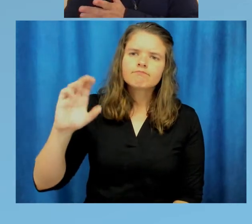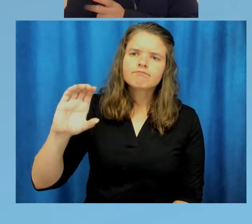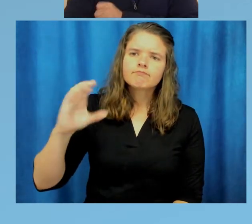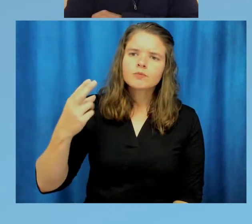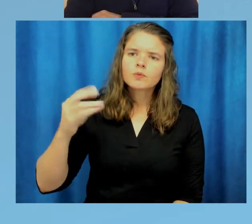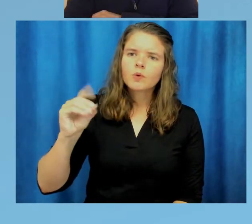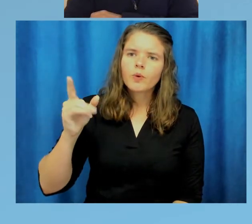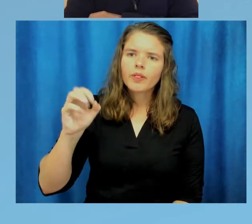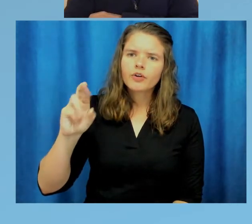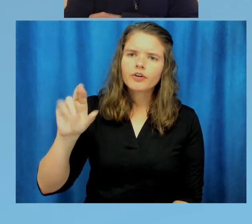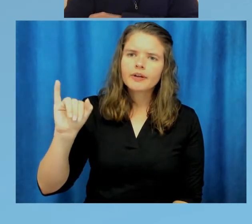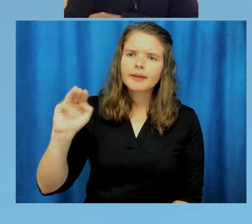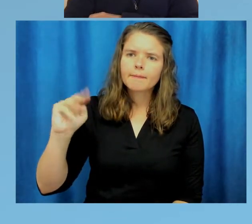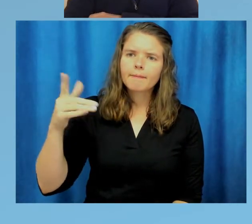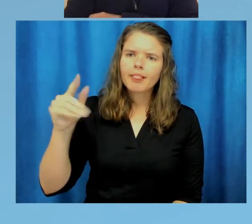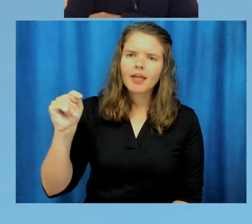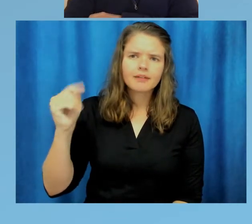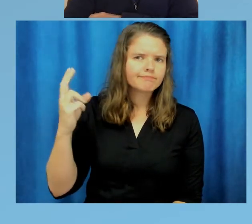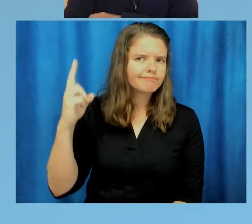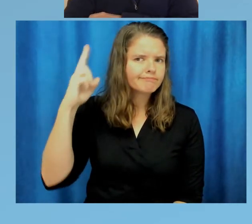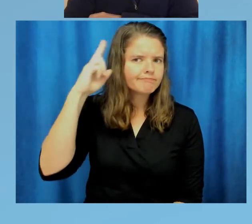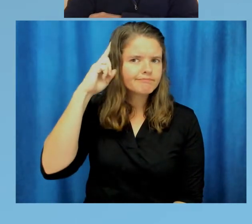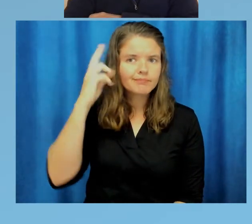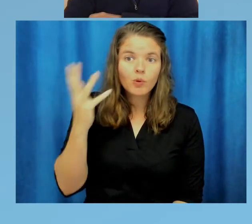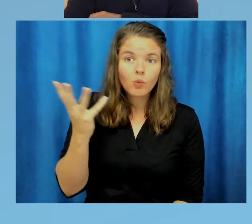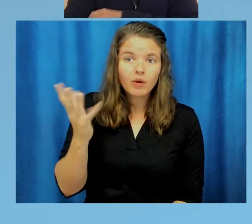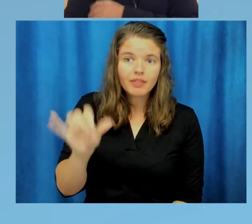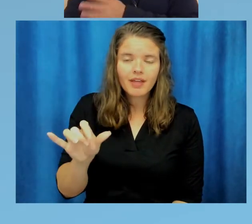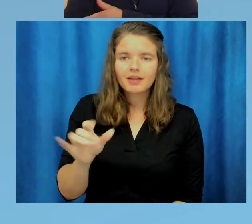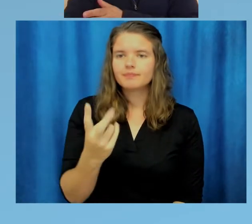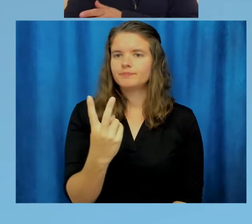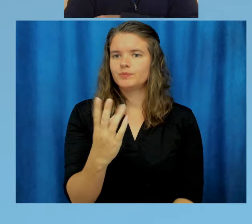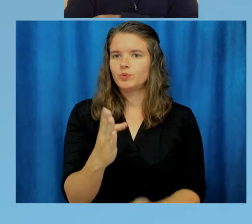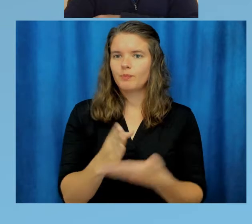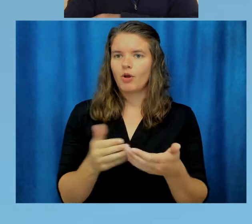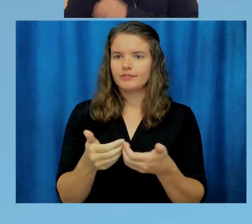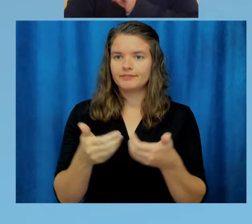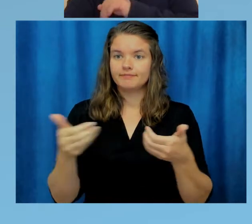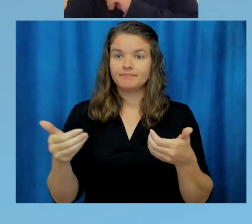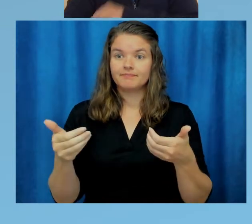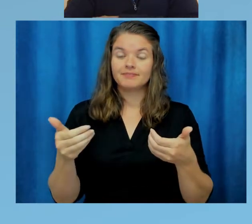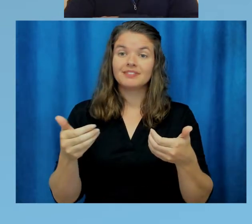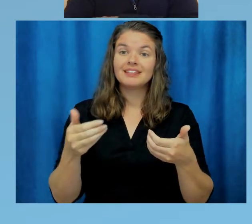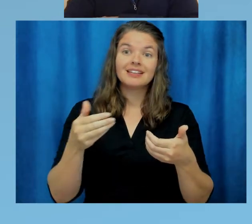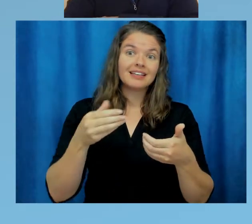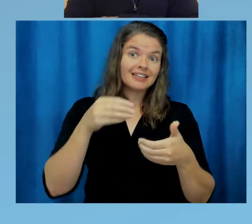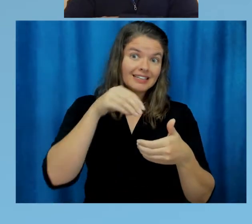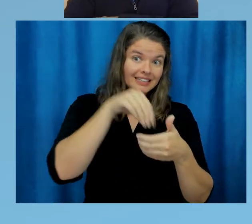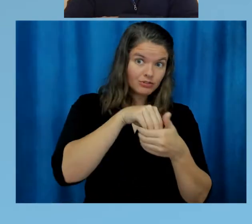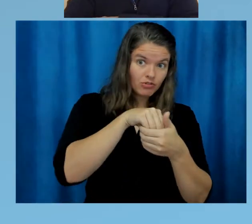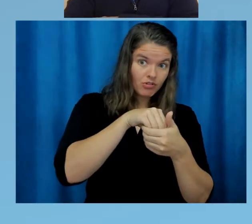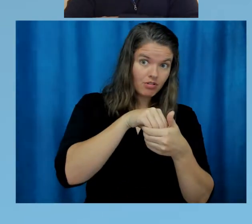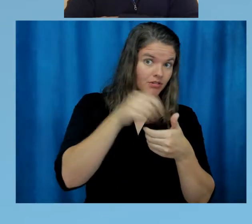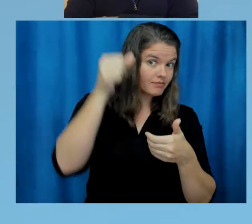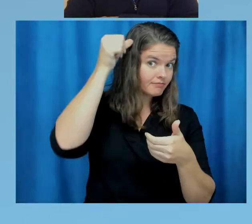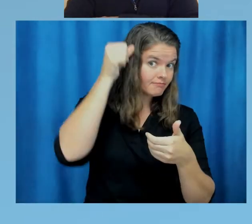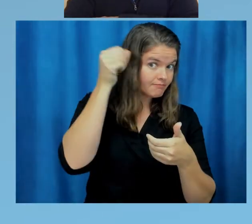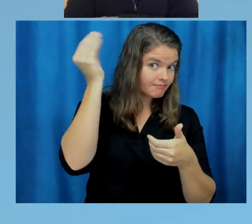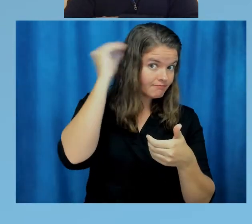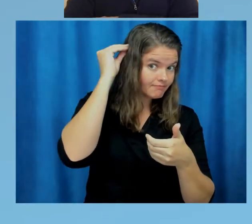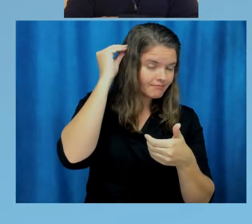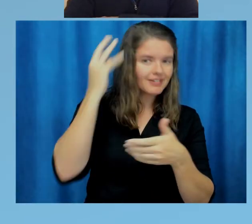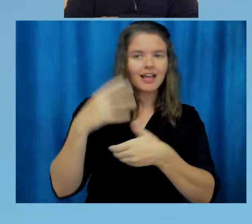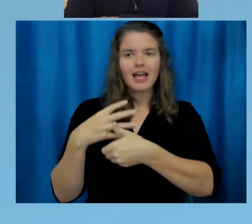What is a cochlear implant? It consists of two components, an external and an internal part that's surgically